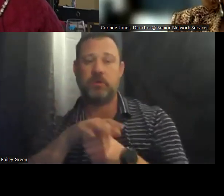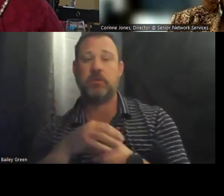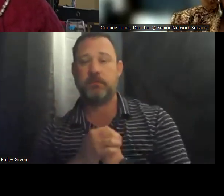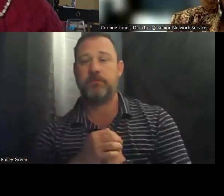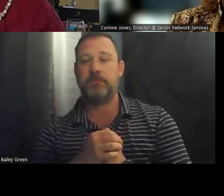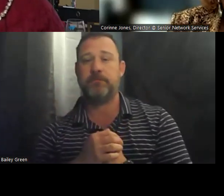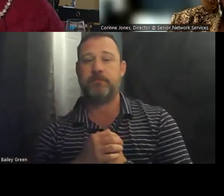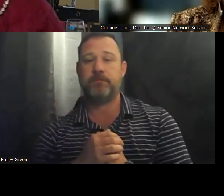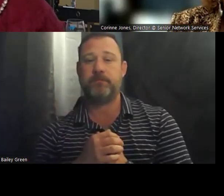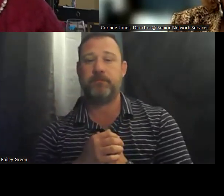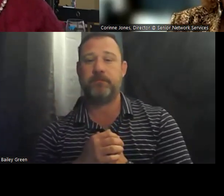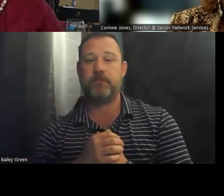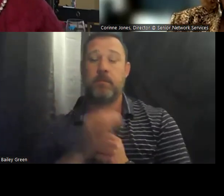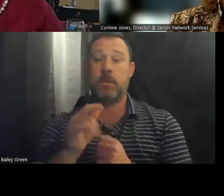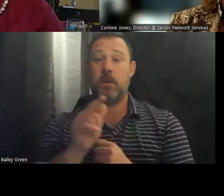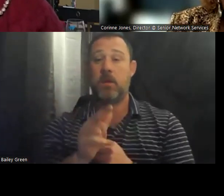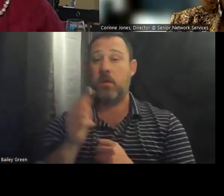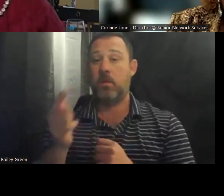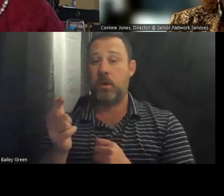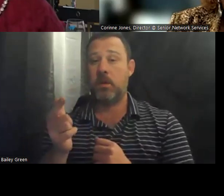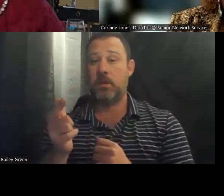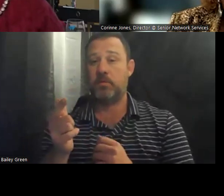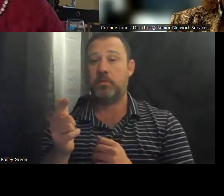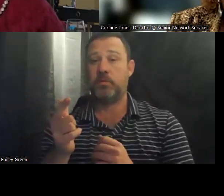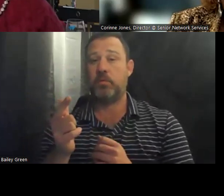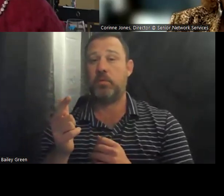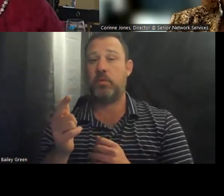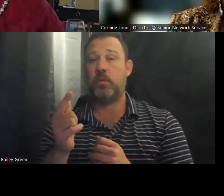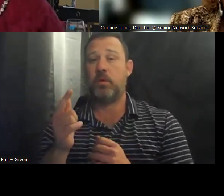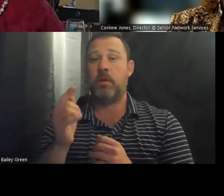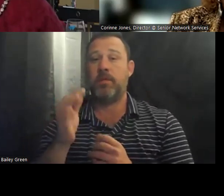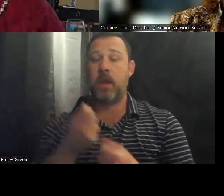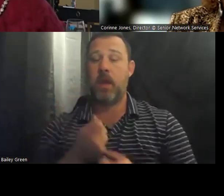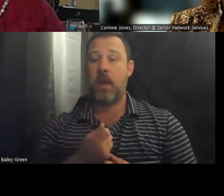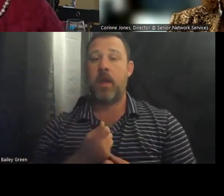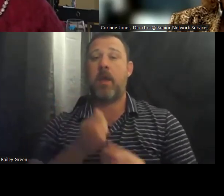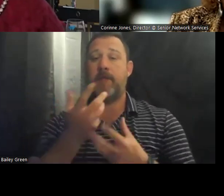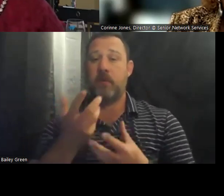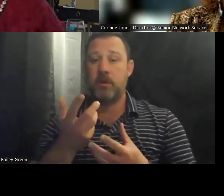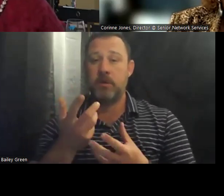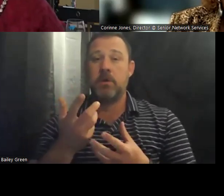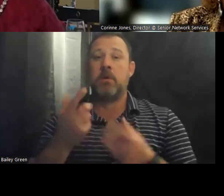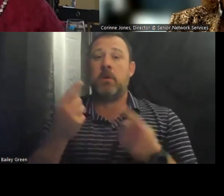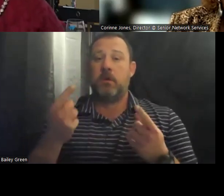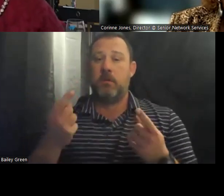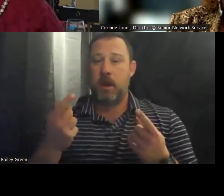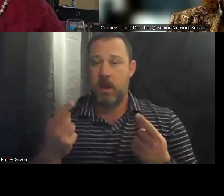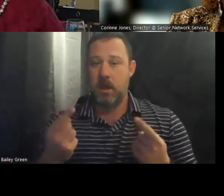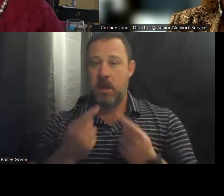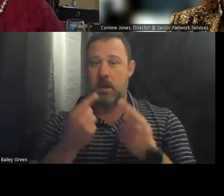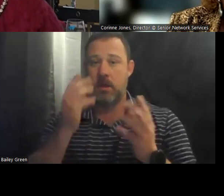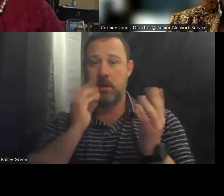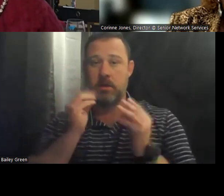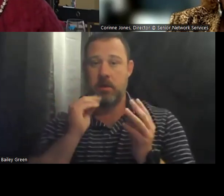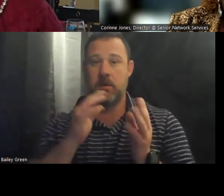turn very quickly now to the fires and giving a nod to the efforts and the pain that is being experienced